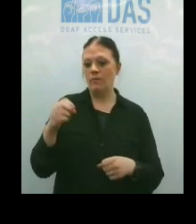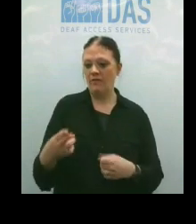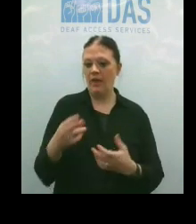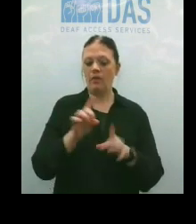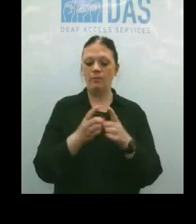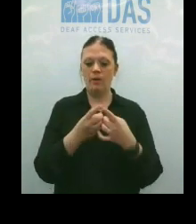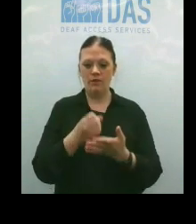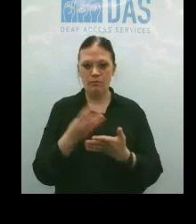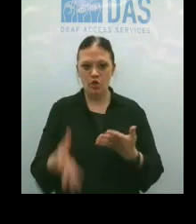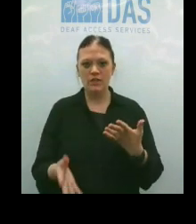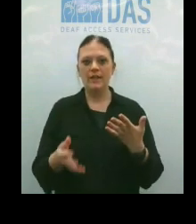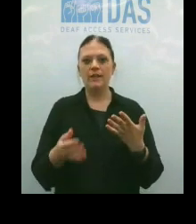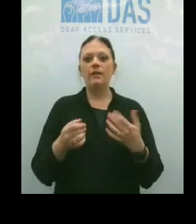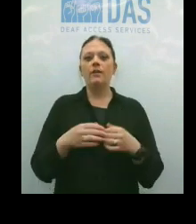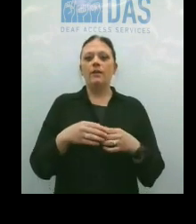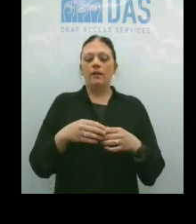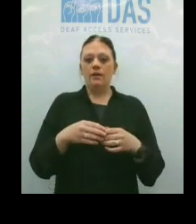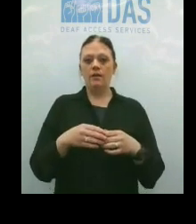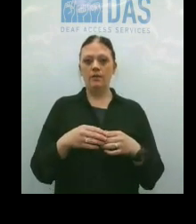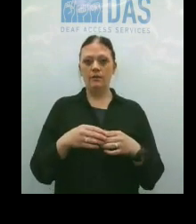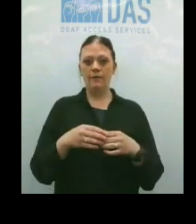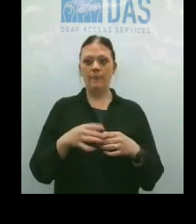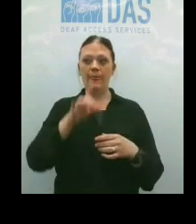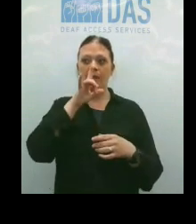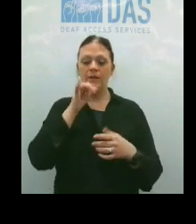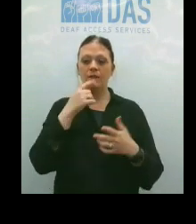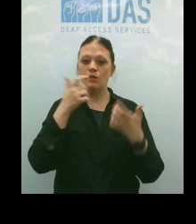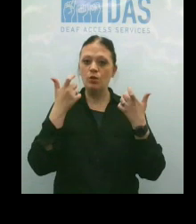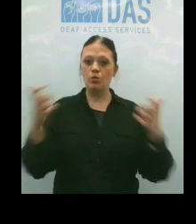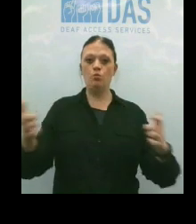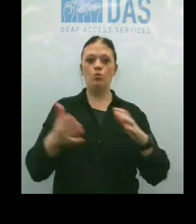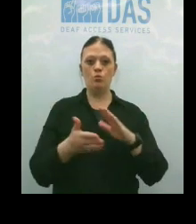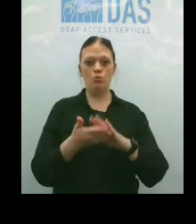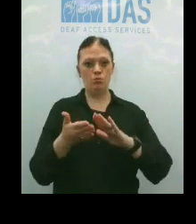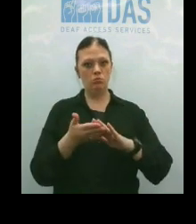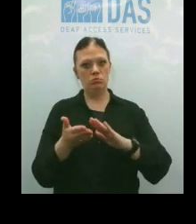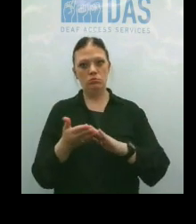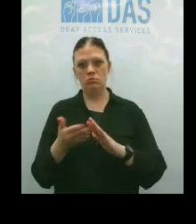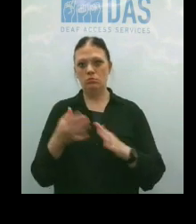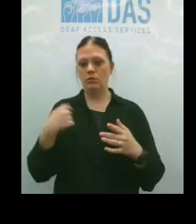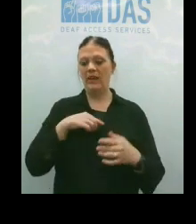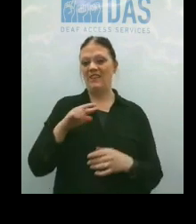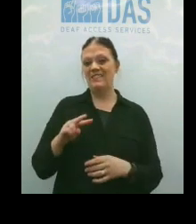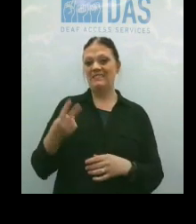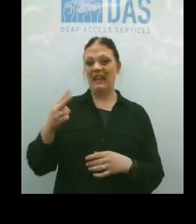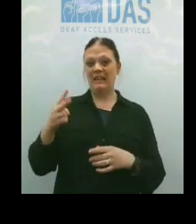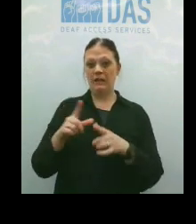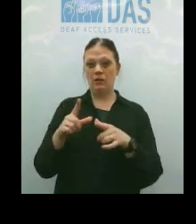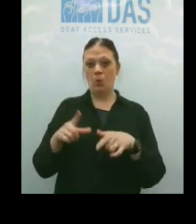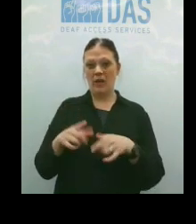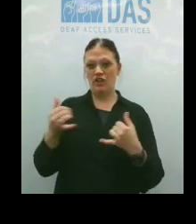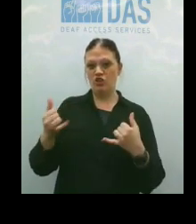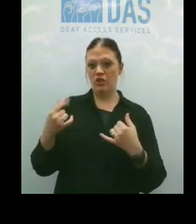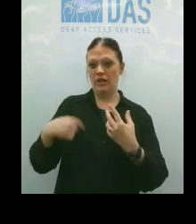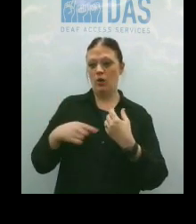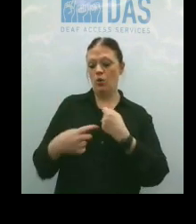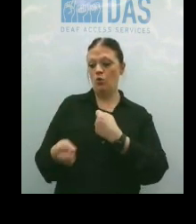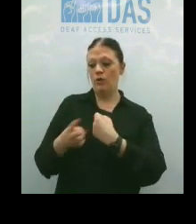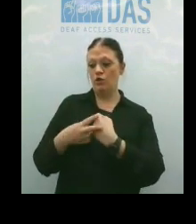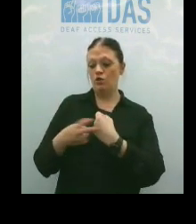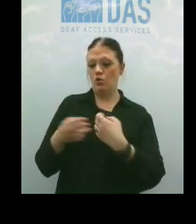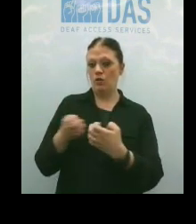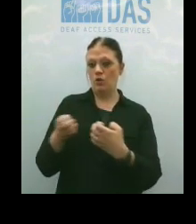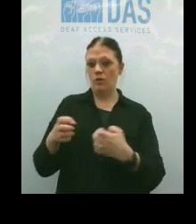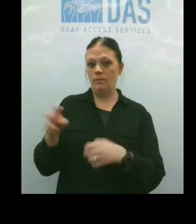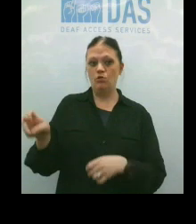Purchasing, who really, it's a huge operation to the point where we have a secondary location now where we're storing equipment